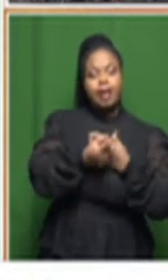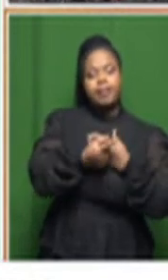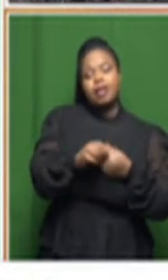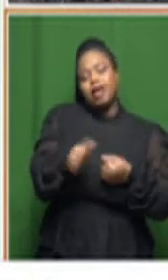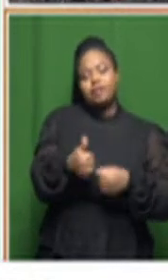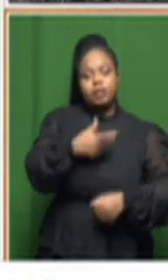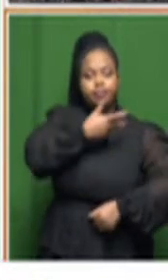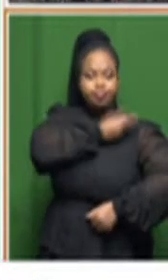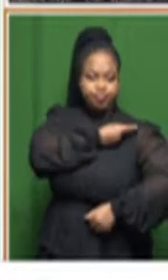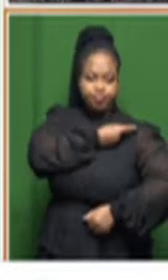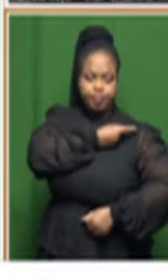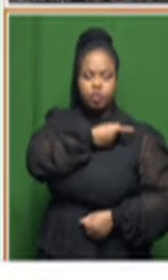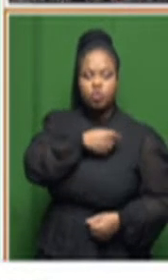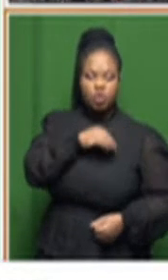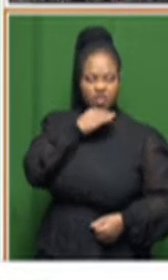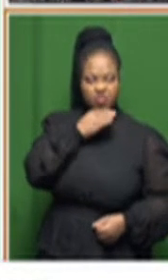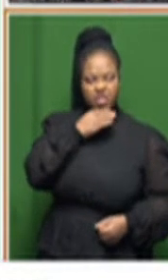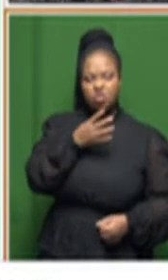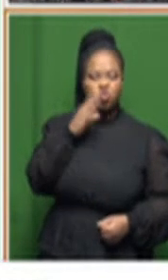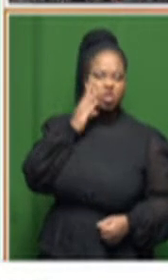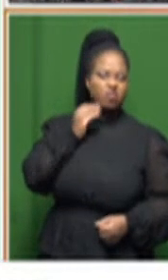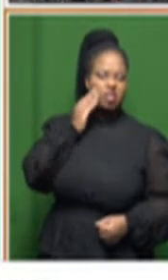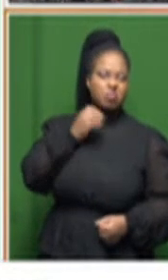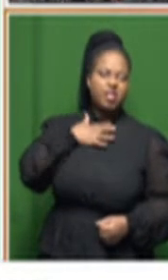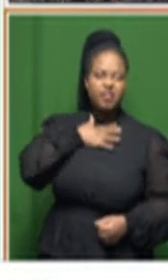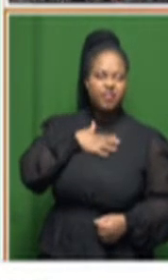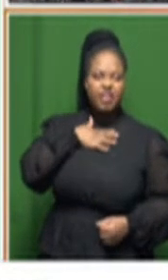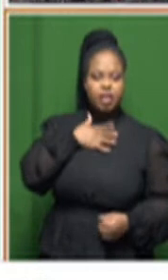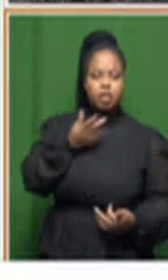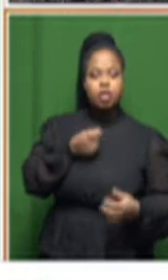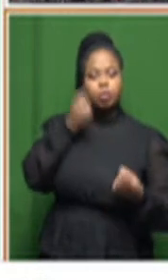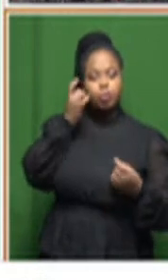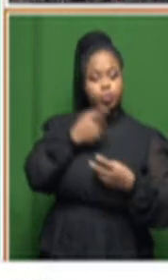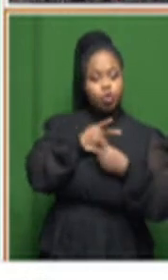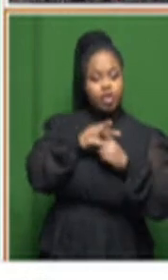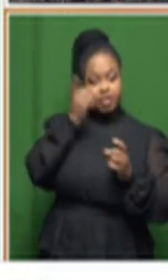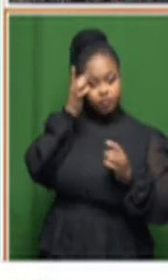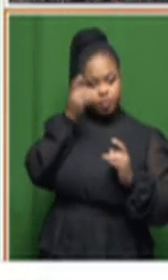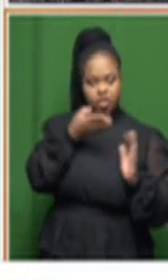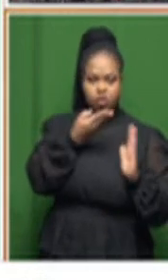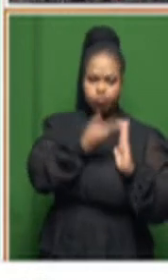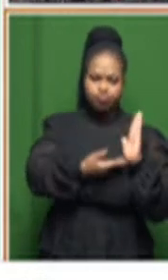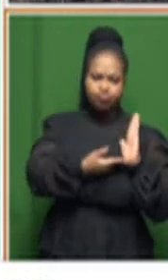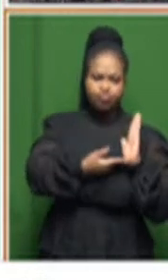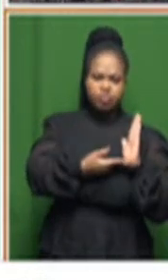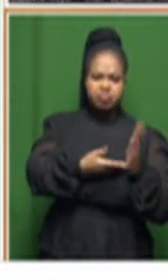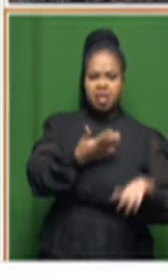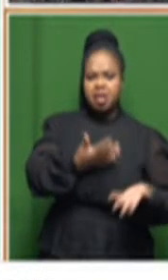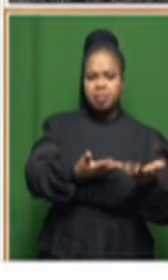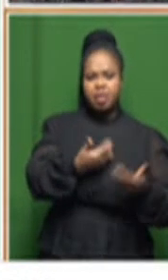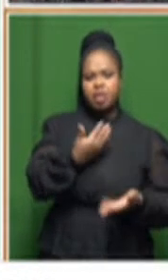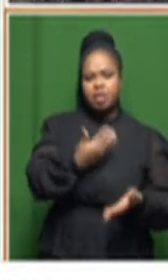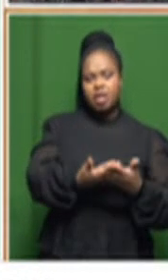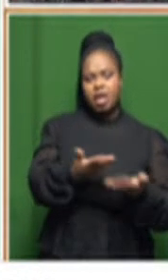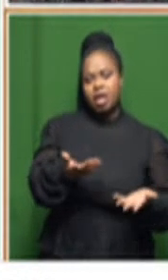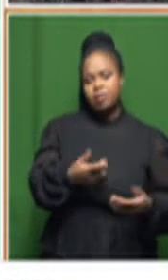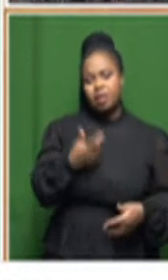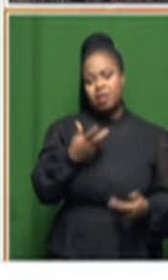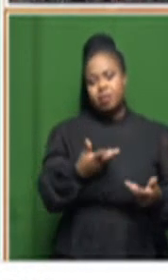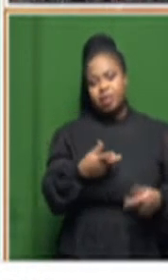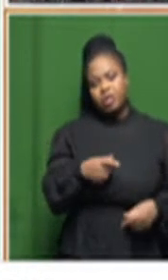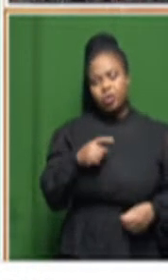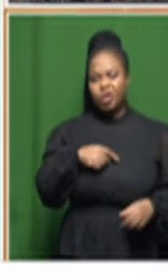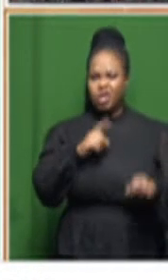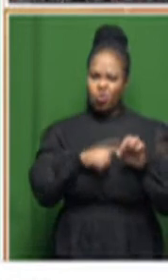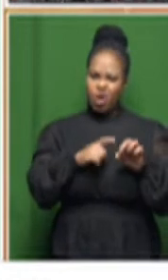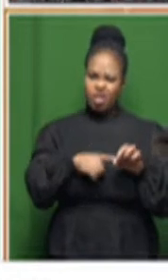be those side effects that you would find in the product information. It could be a quality defect-related reaction. So